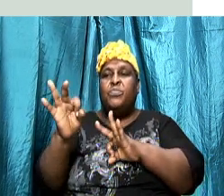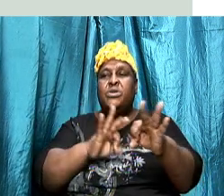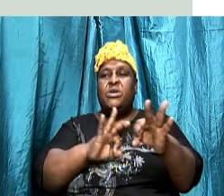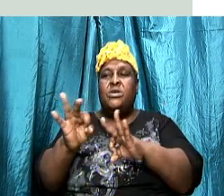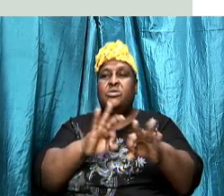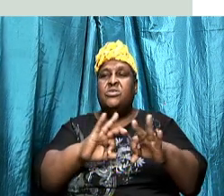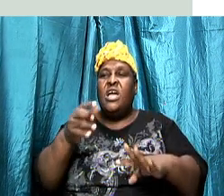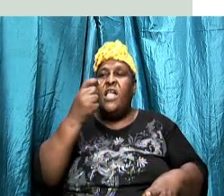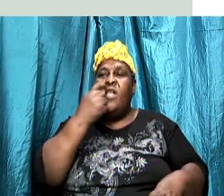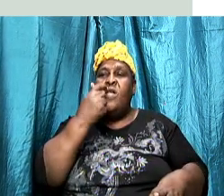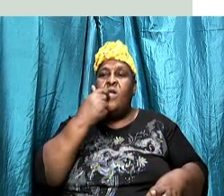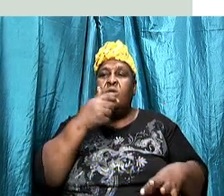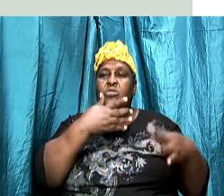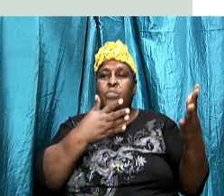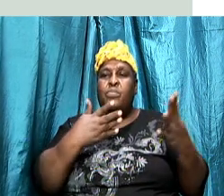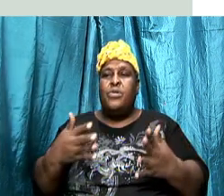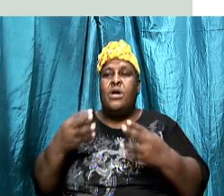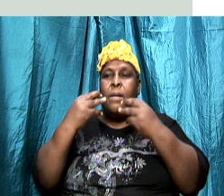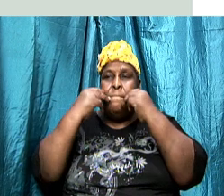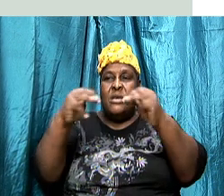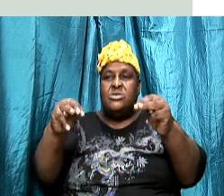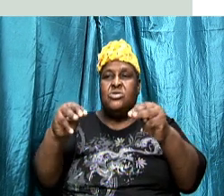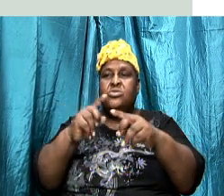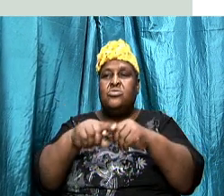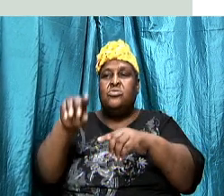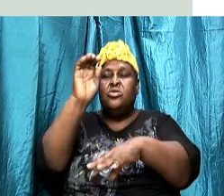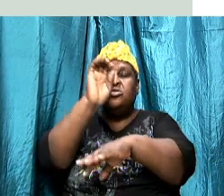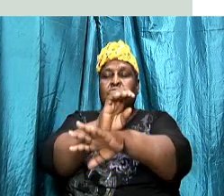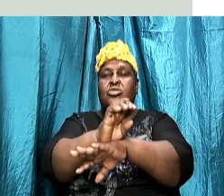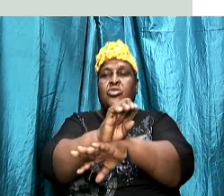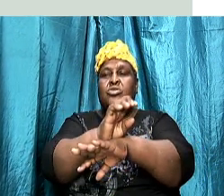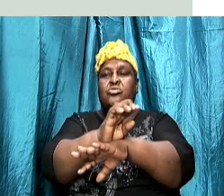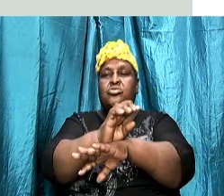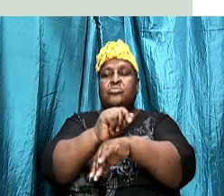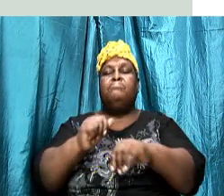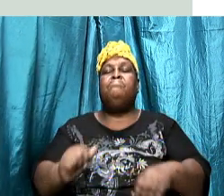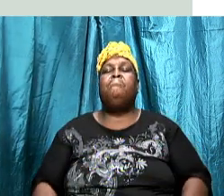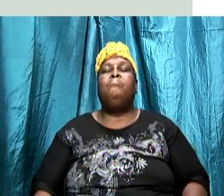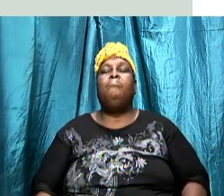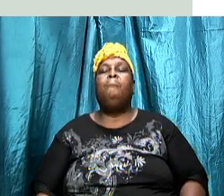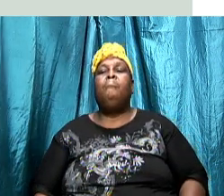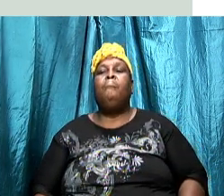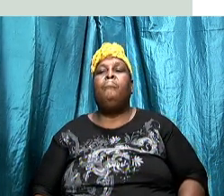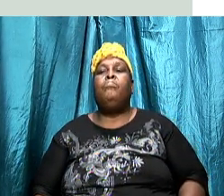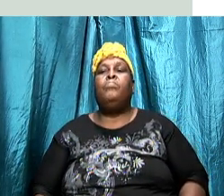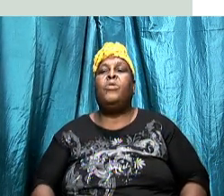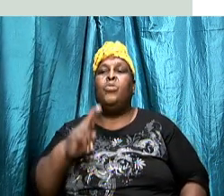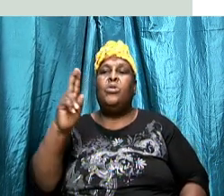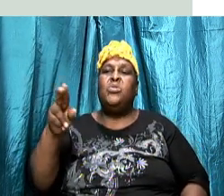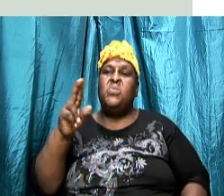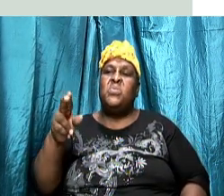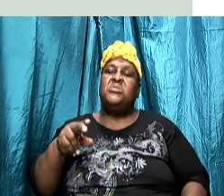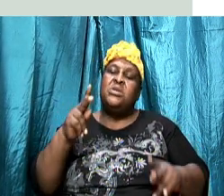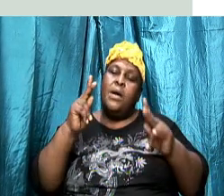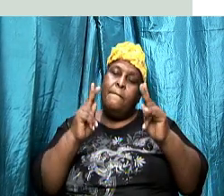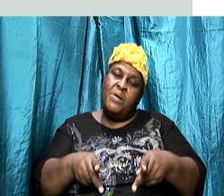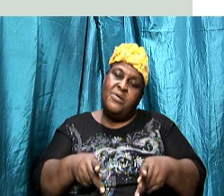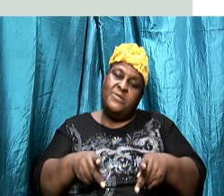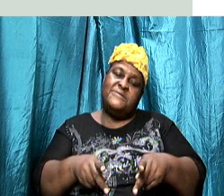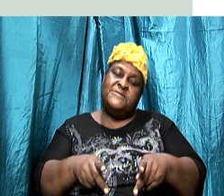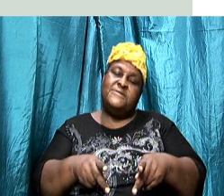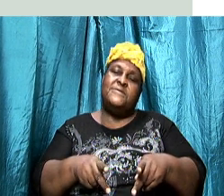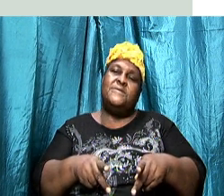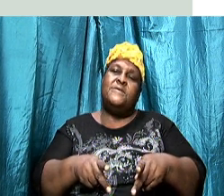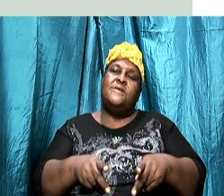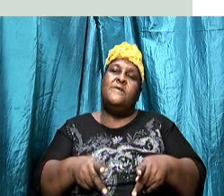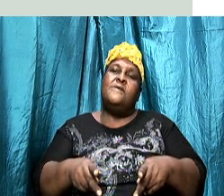This is the ability, when God wants to send a message to the church, he will use this individual, and this individual will